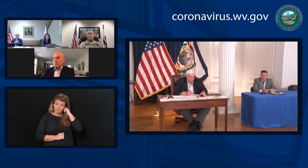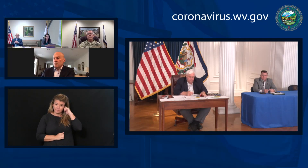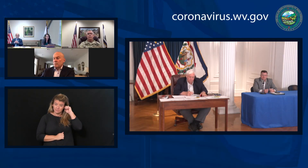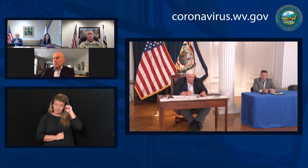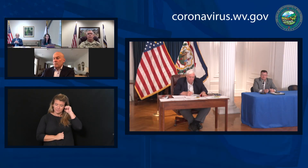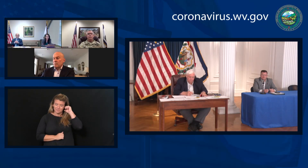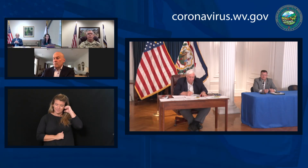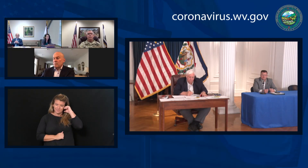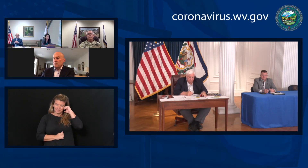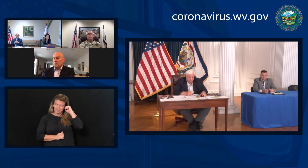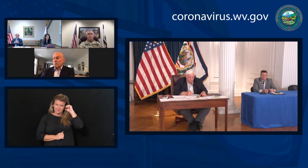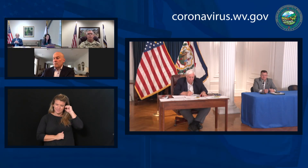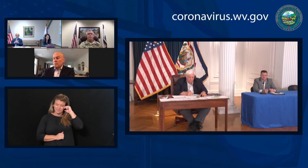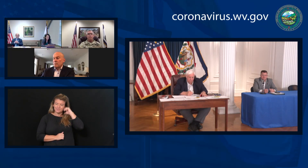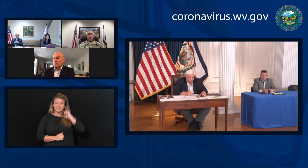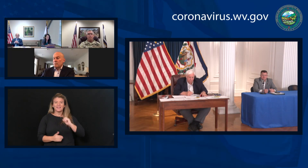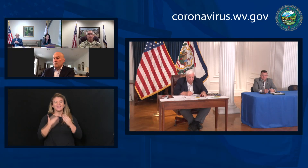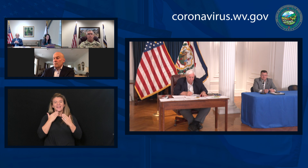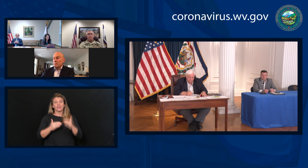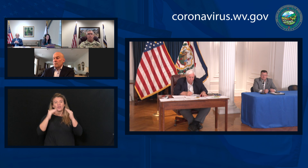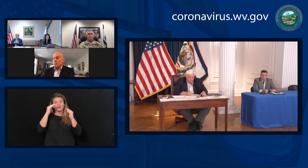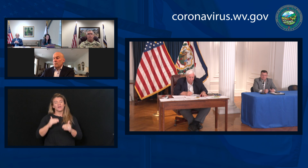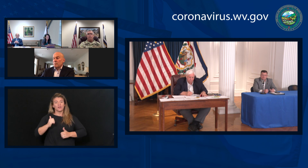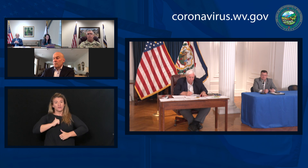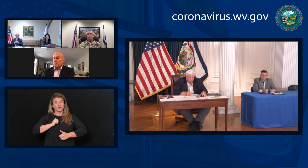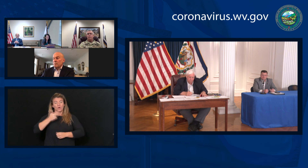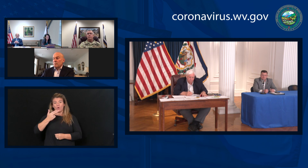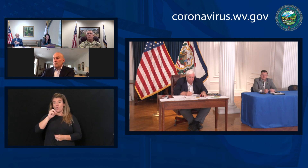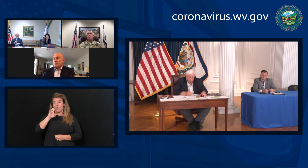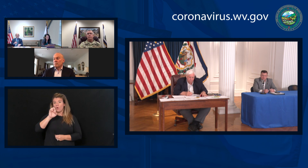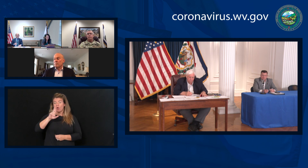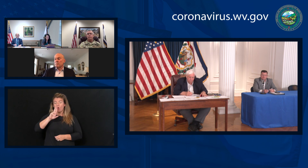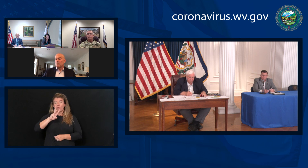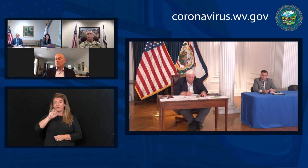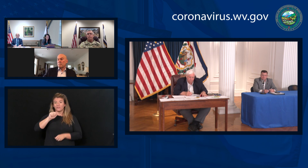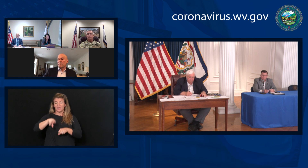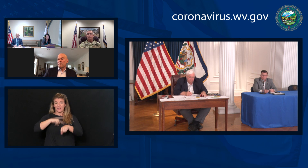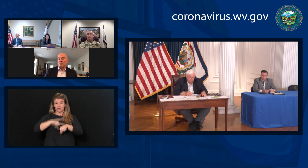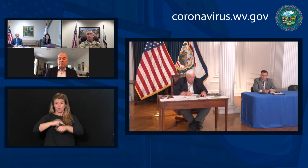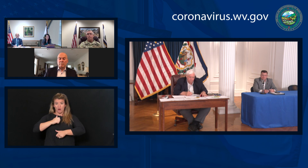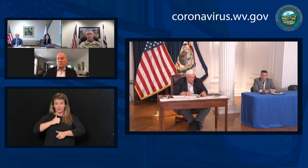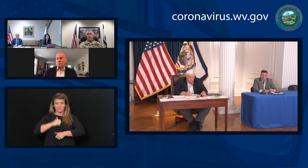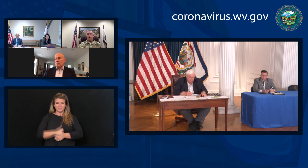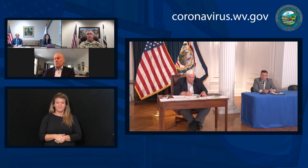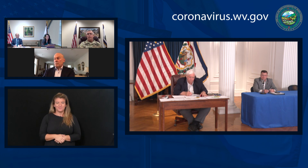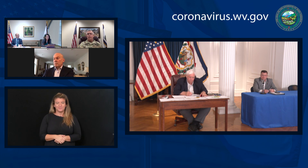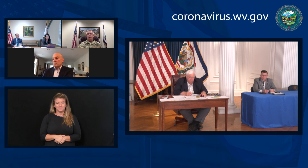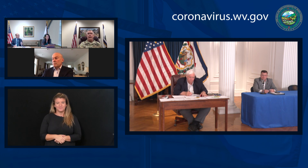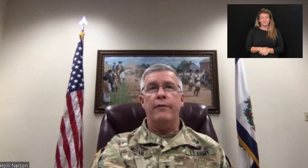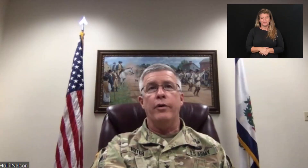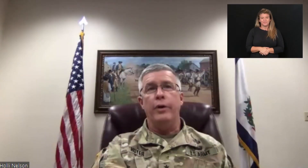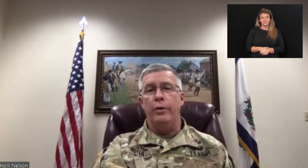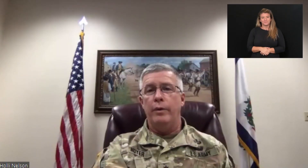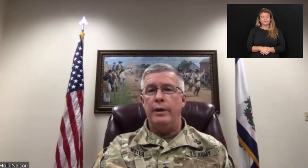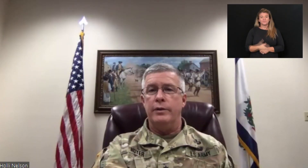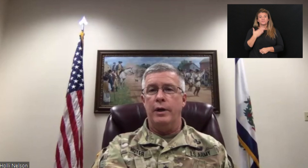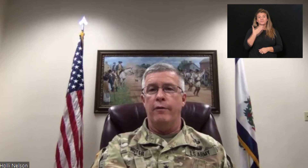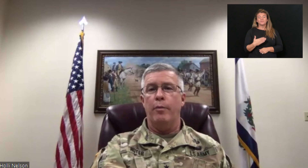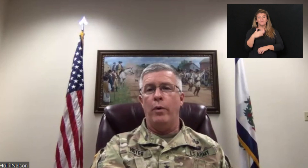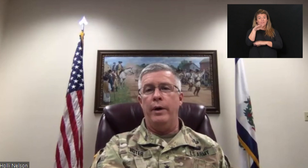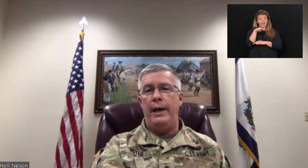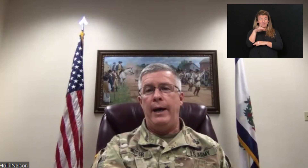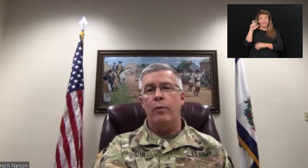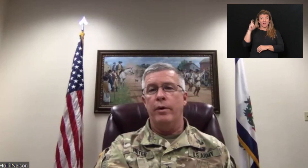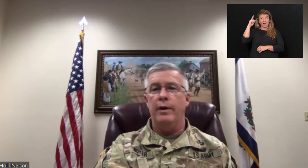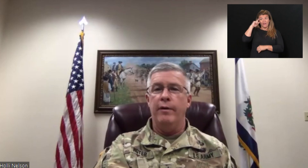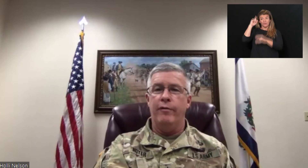All right, thank you all. Next, we'll go to Major General Hoyer with the West Virginia National Guard. Good afternoon. As the governor